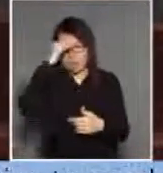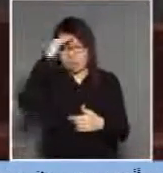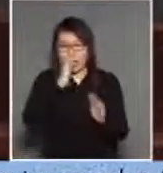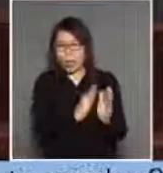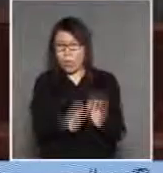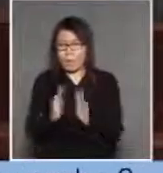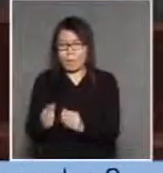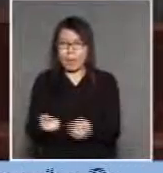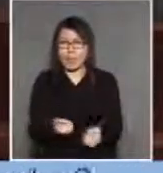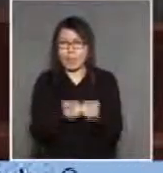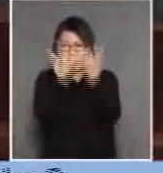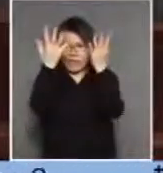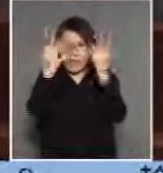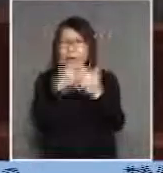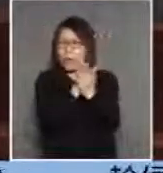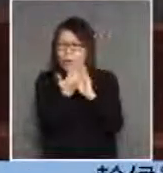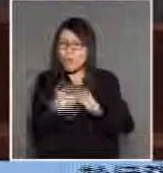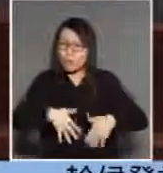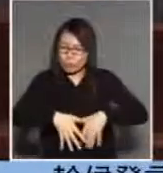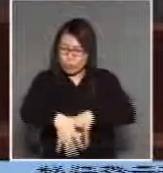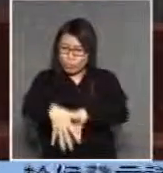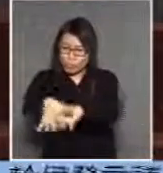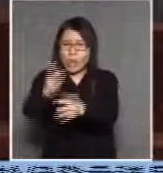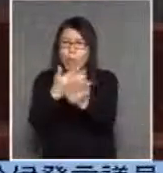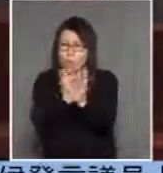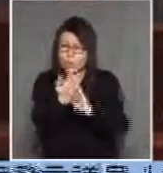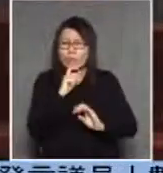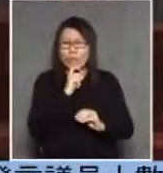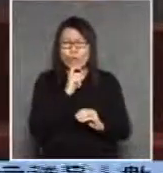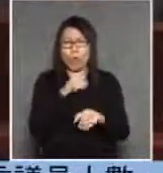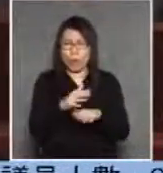suitable preparation for